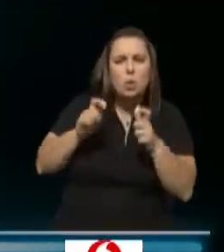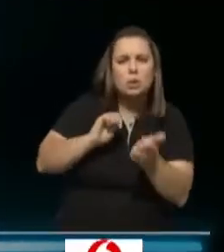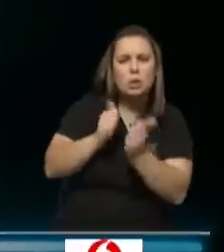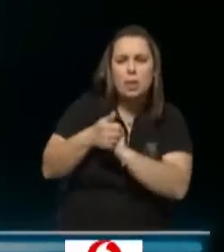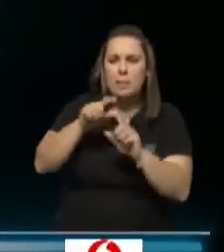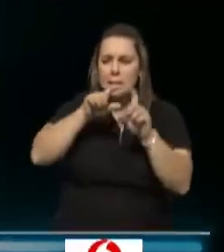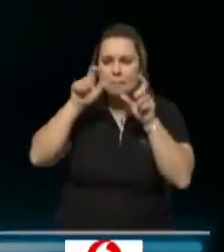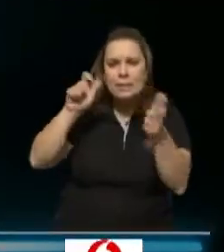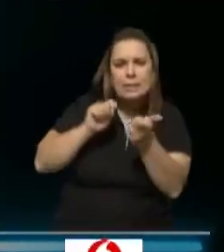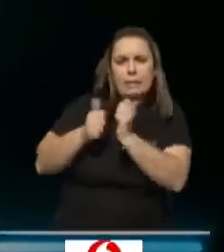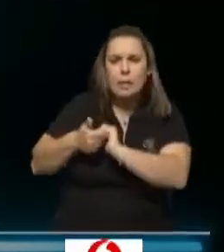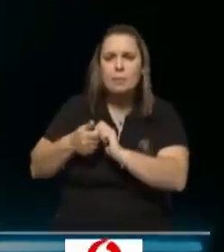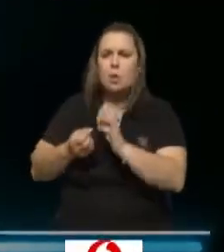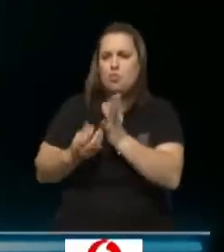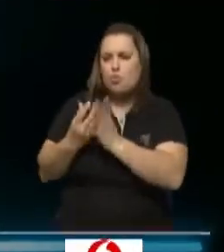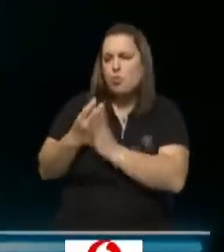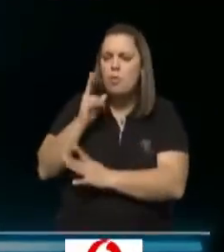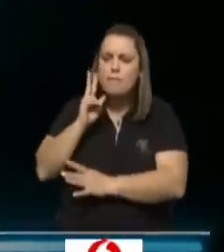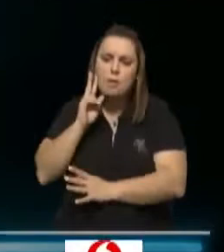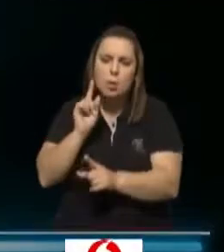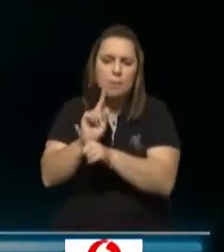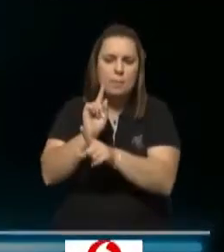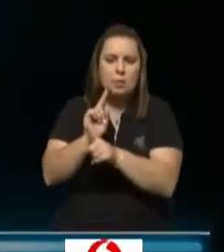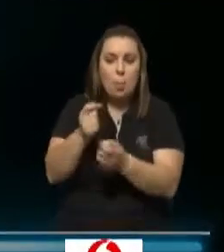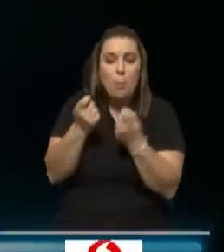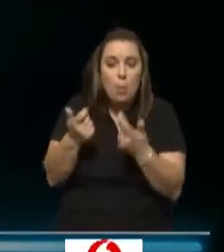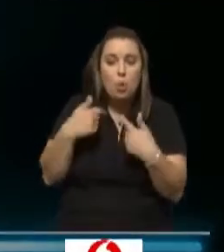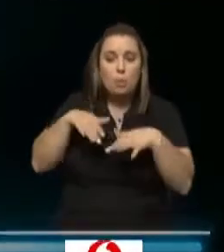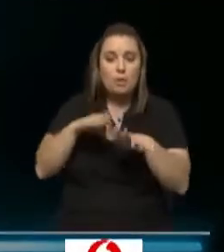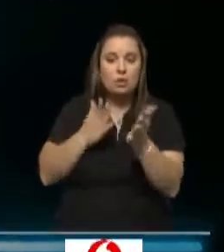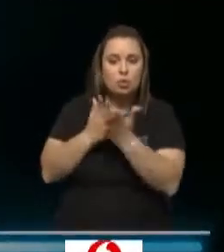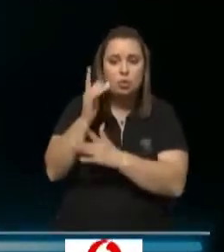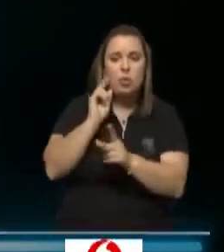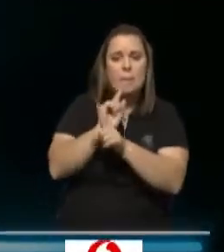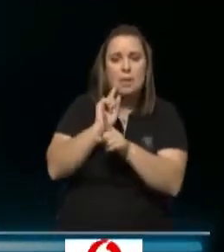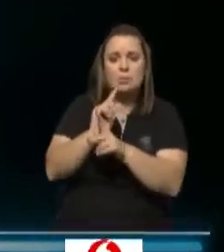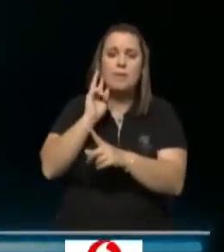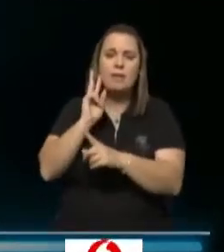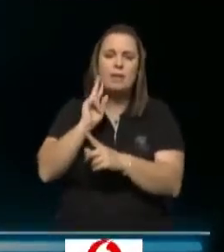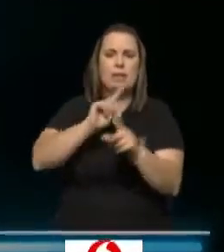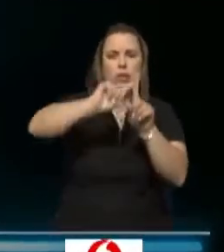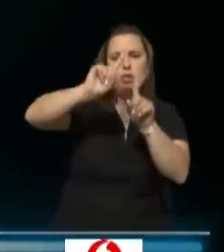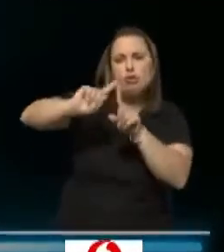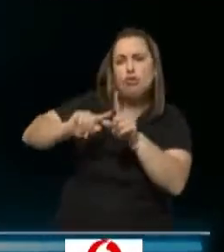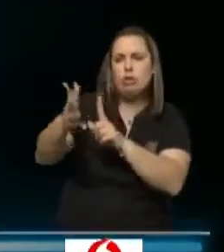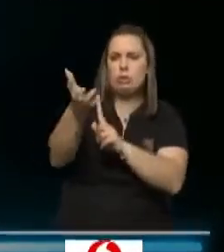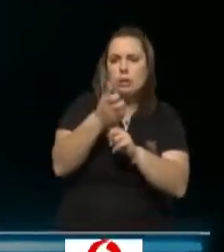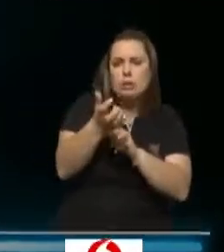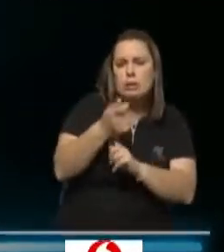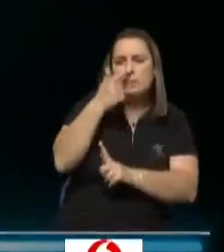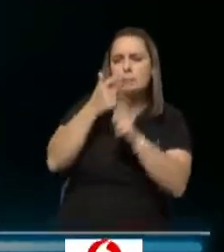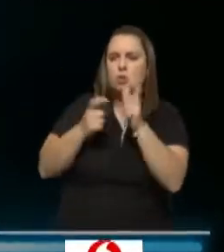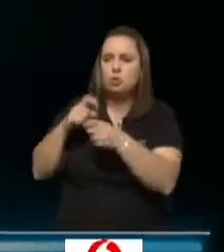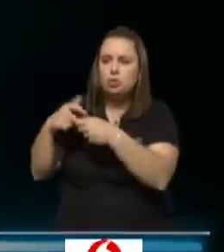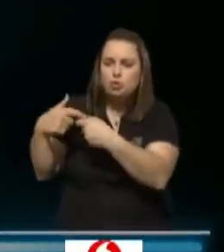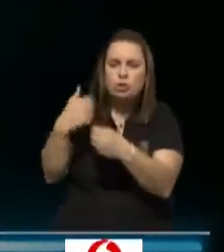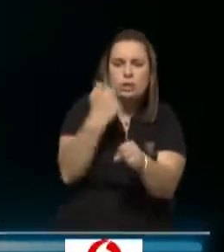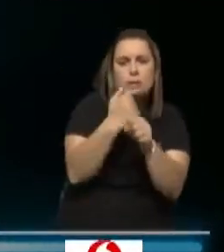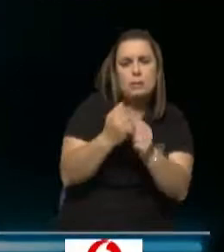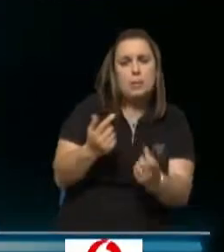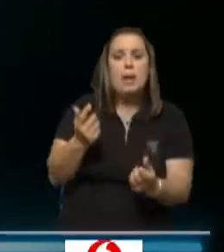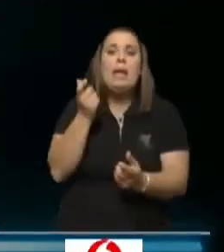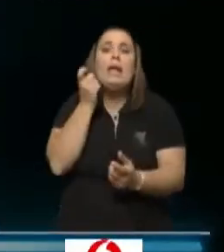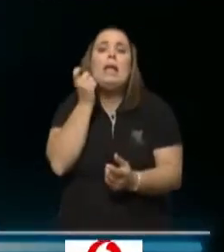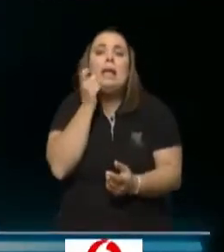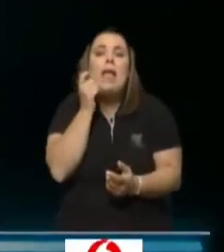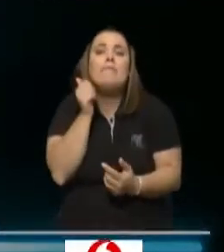the operators can adapt. The operators will continue to create value, not much, but they will create value for the stakeholders, for the